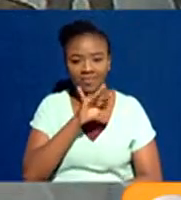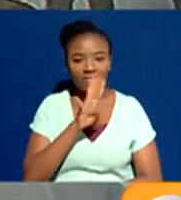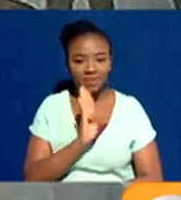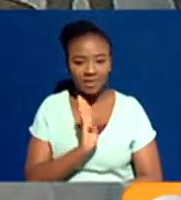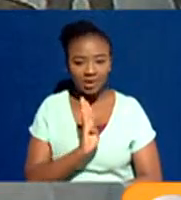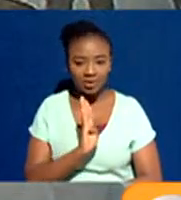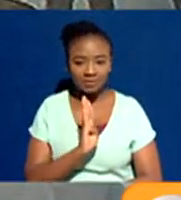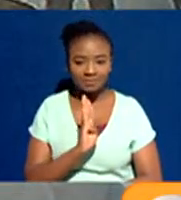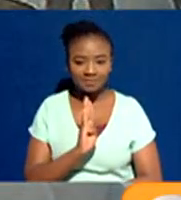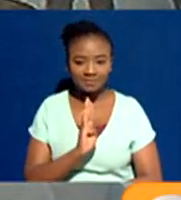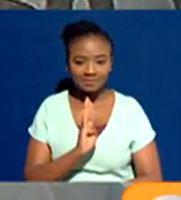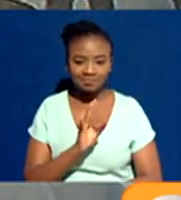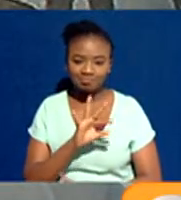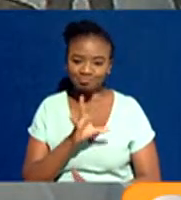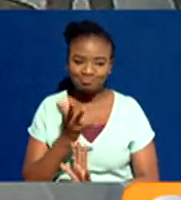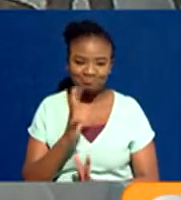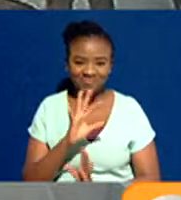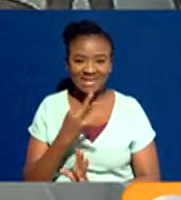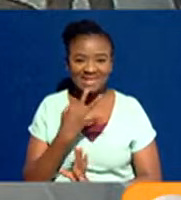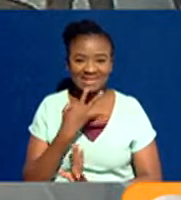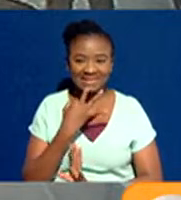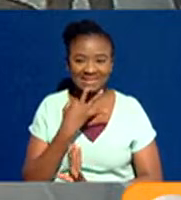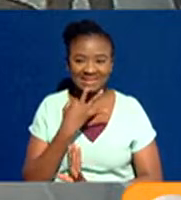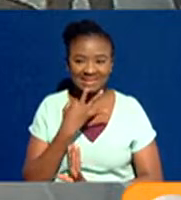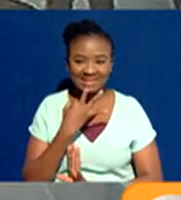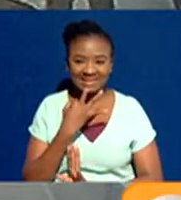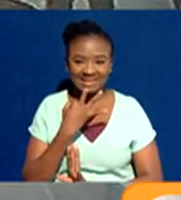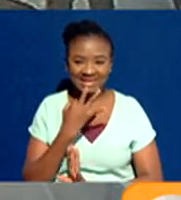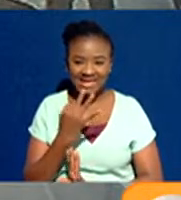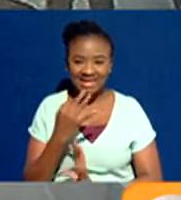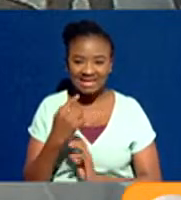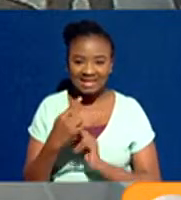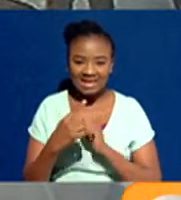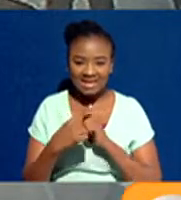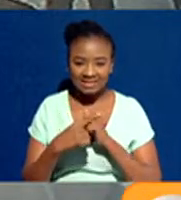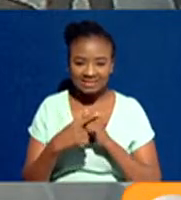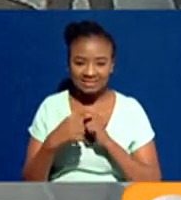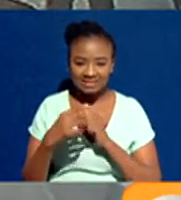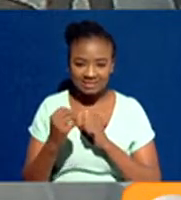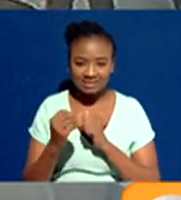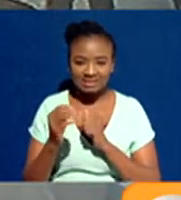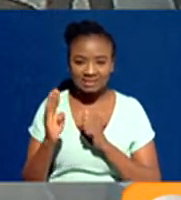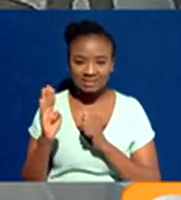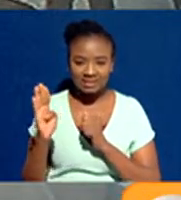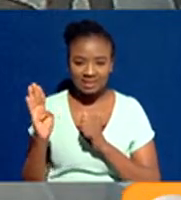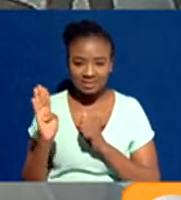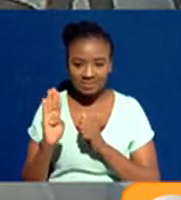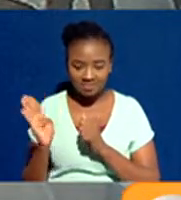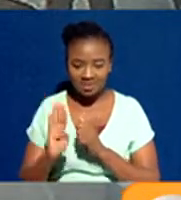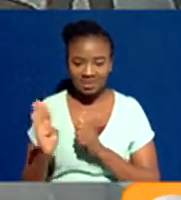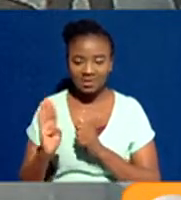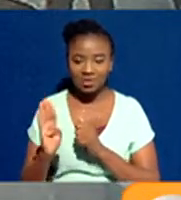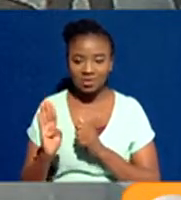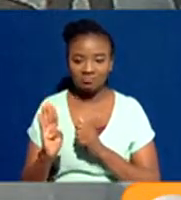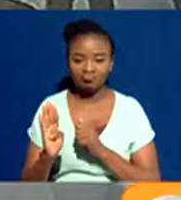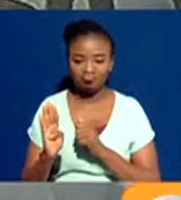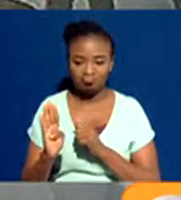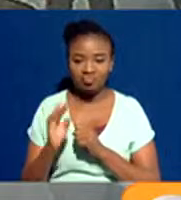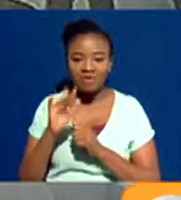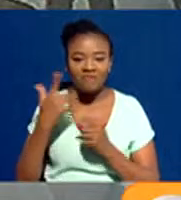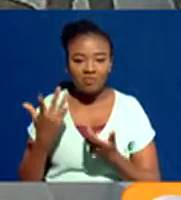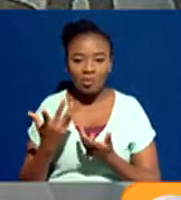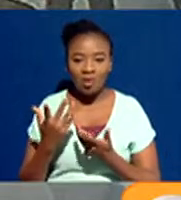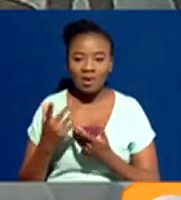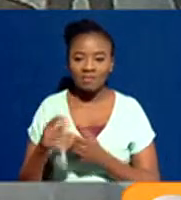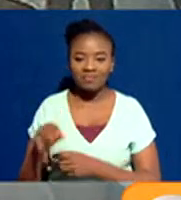$3 billion or roughly 360 billion shillings country program from the